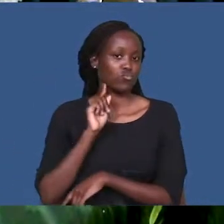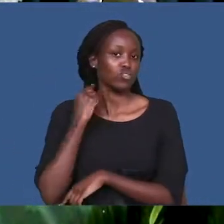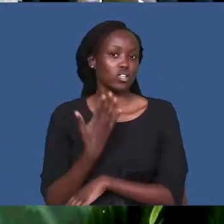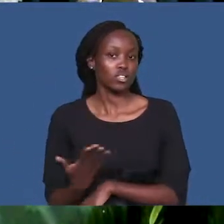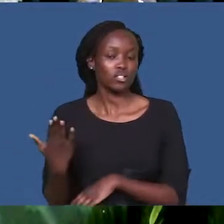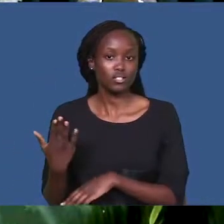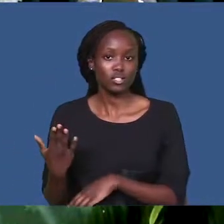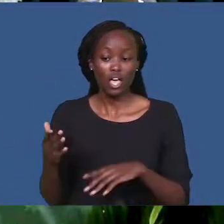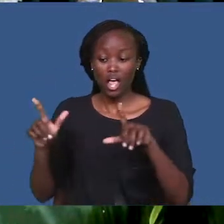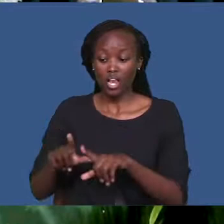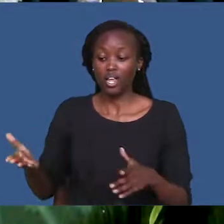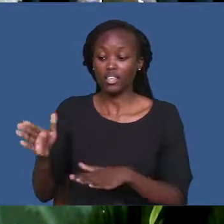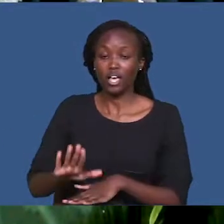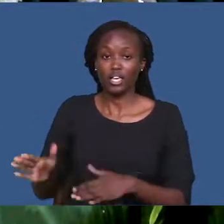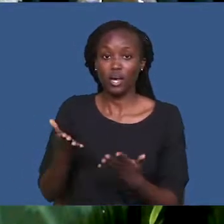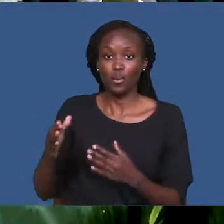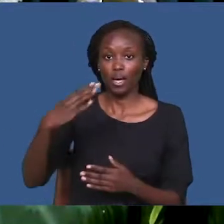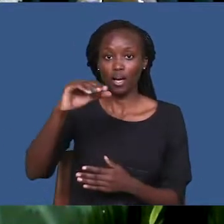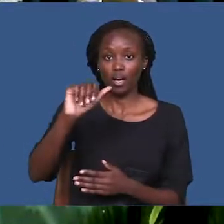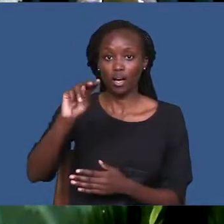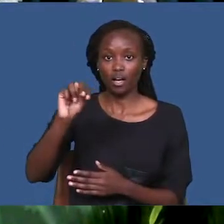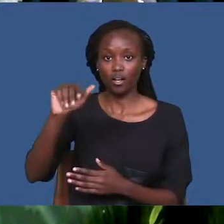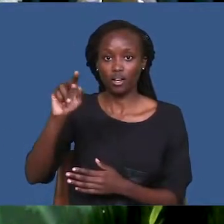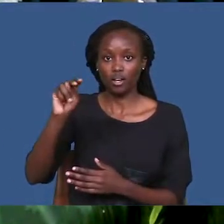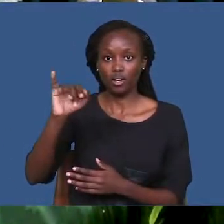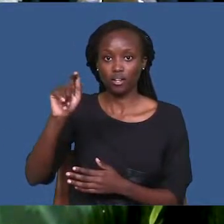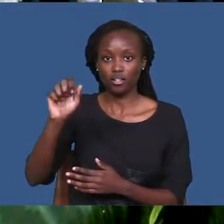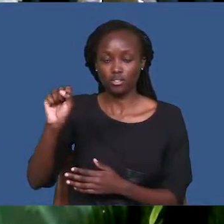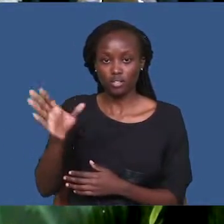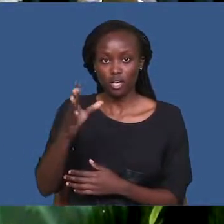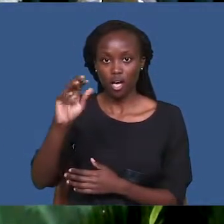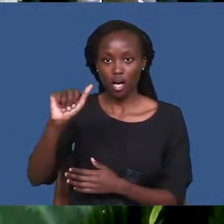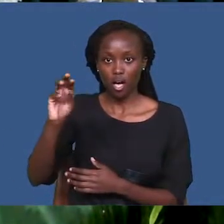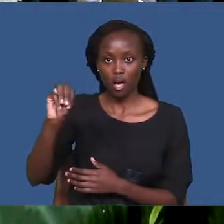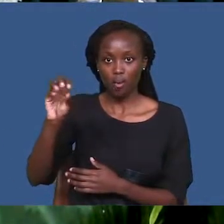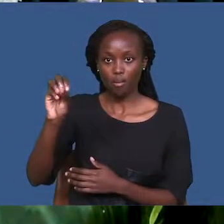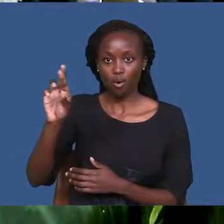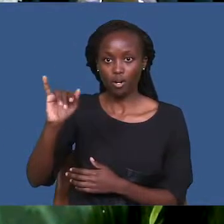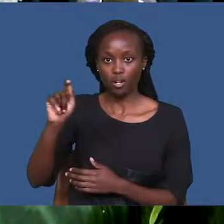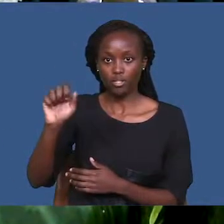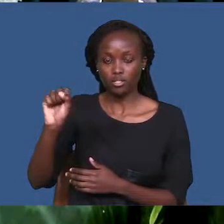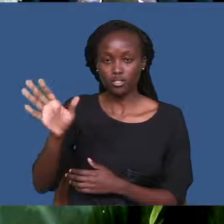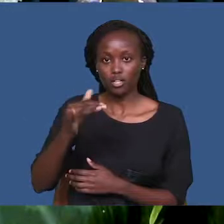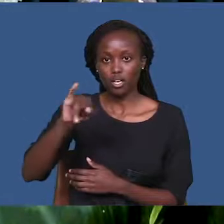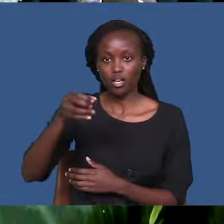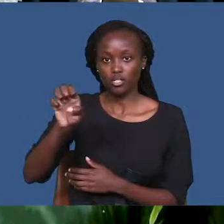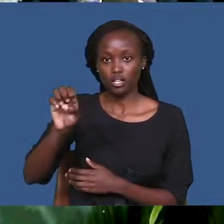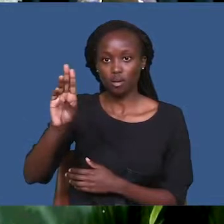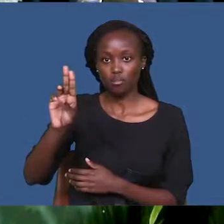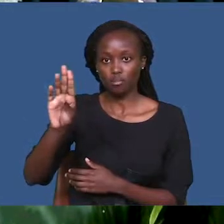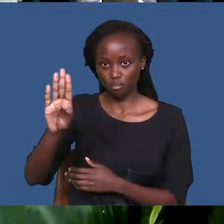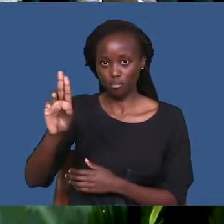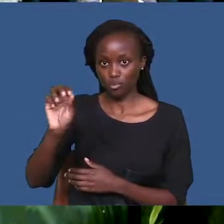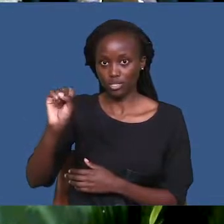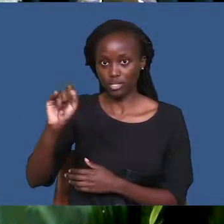of Canaanites, the Hittites, the Amorites, and the Perizzites, the Hivites, and the Jebusites. Now, our God sees the